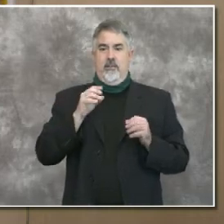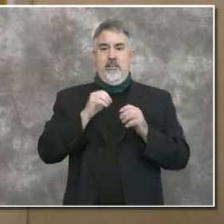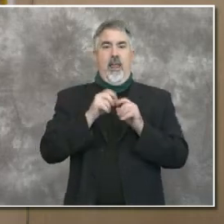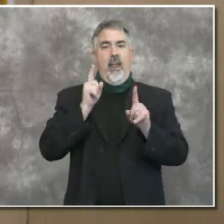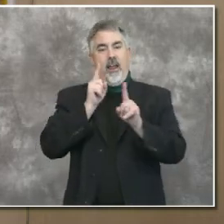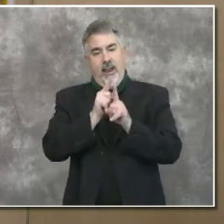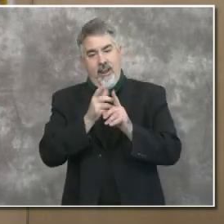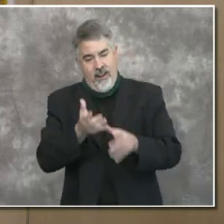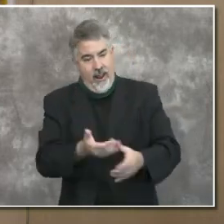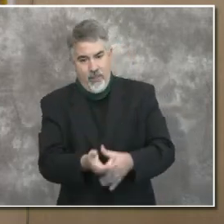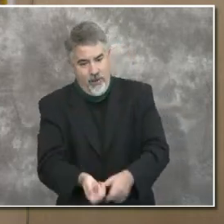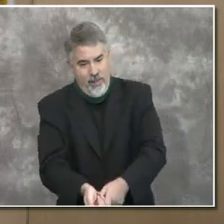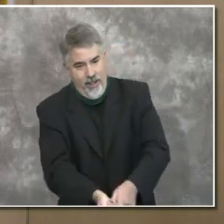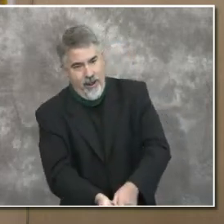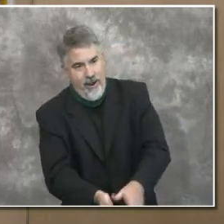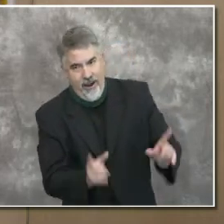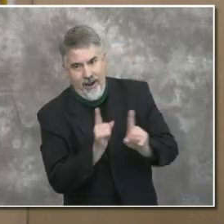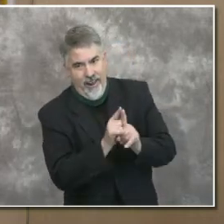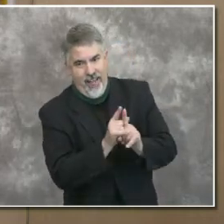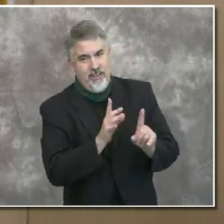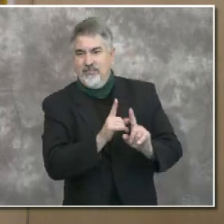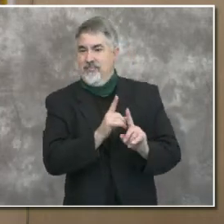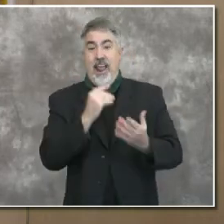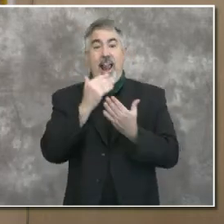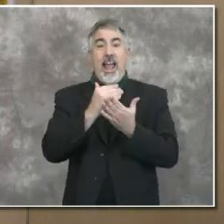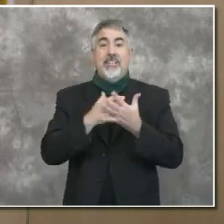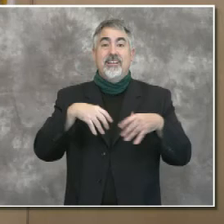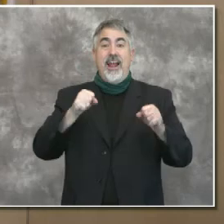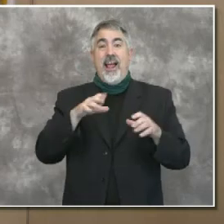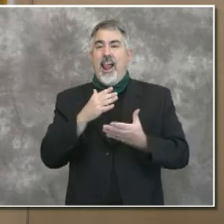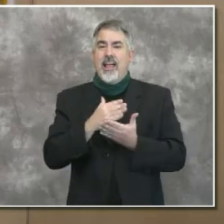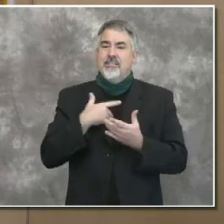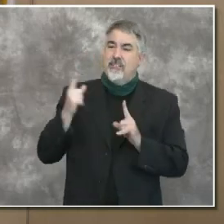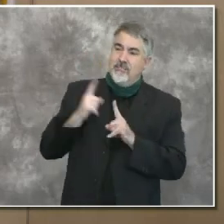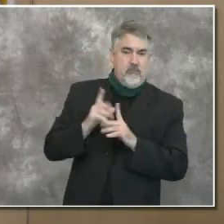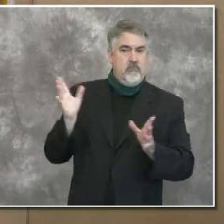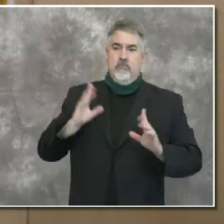range and give a lesson verbally without physical interaction?